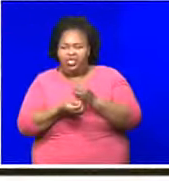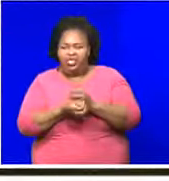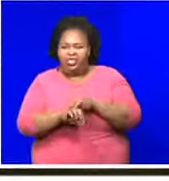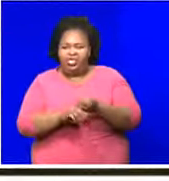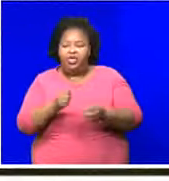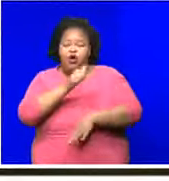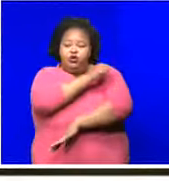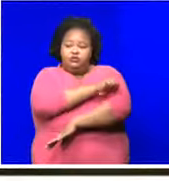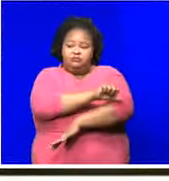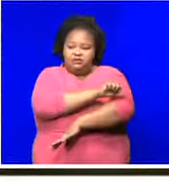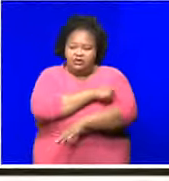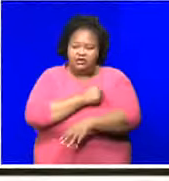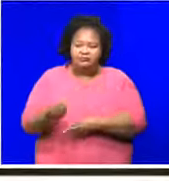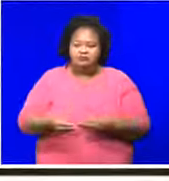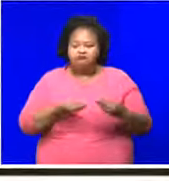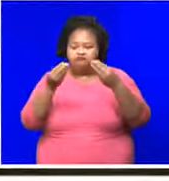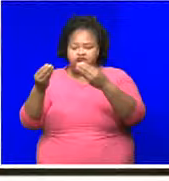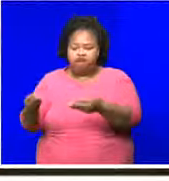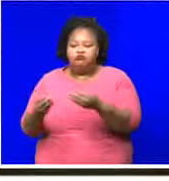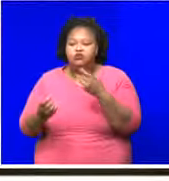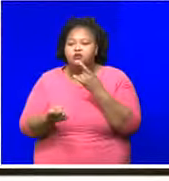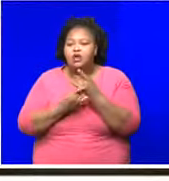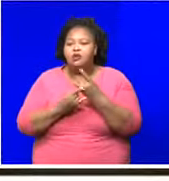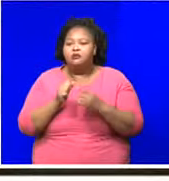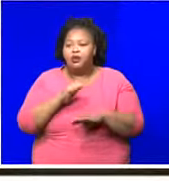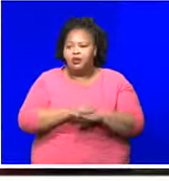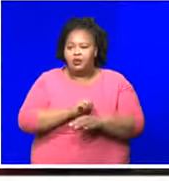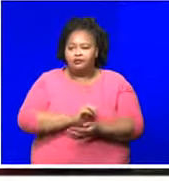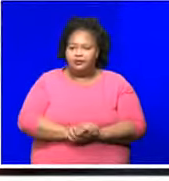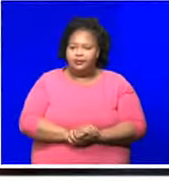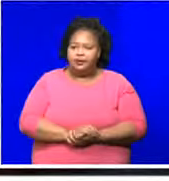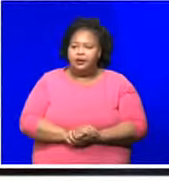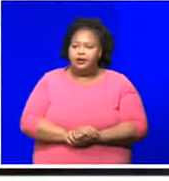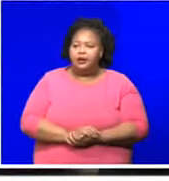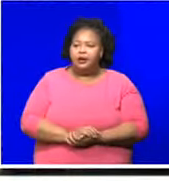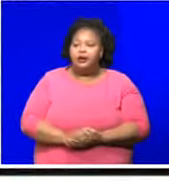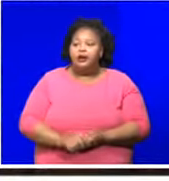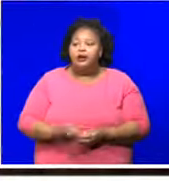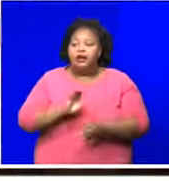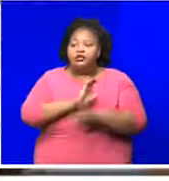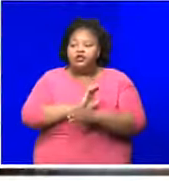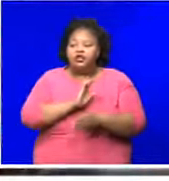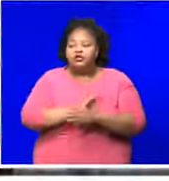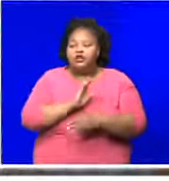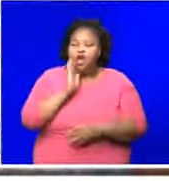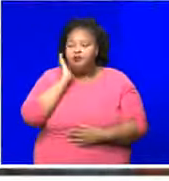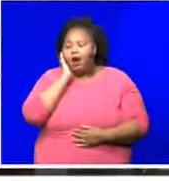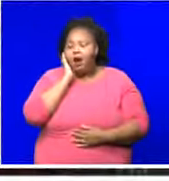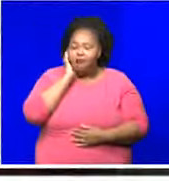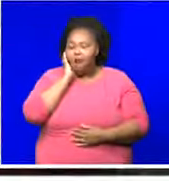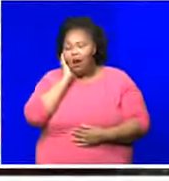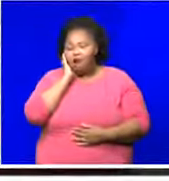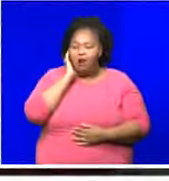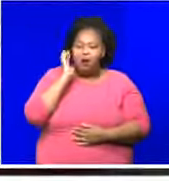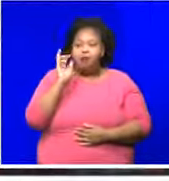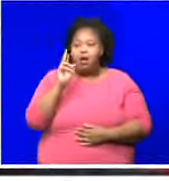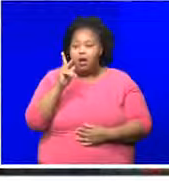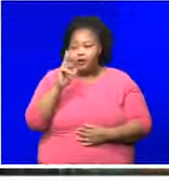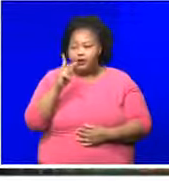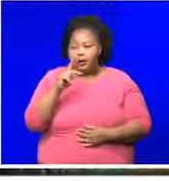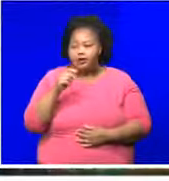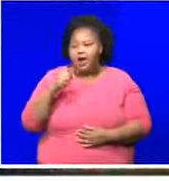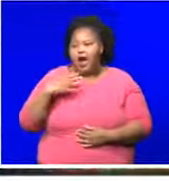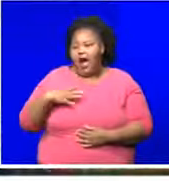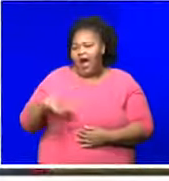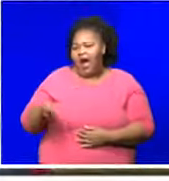Jericho members from a Manyeveni area were rushed to hospital this past Sunday after one member who is said to have been